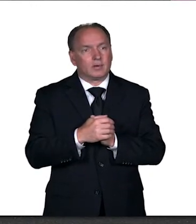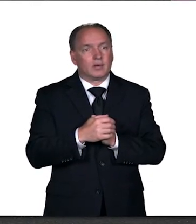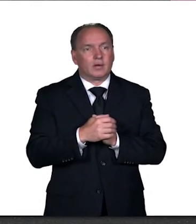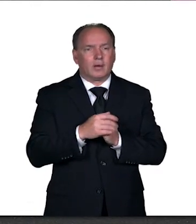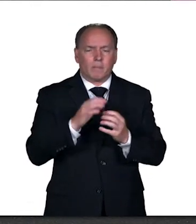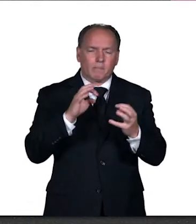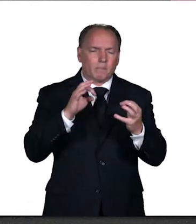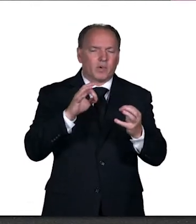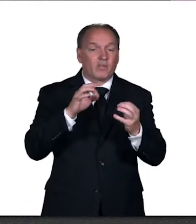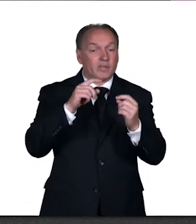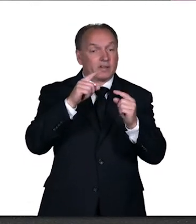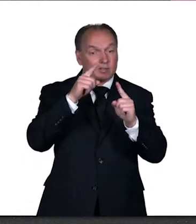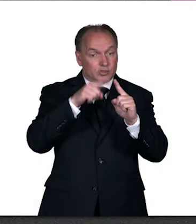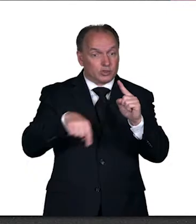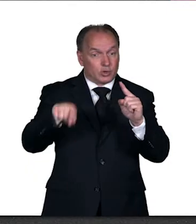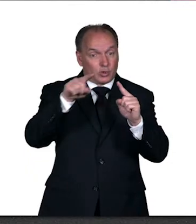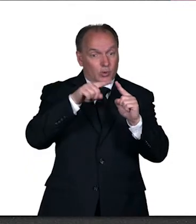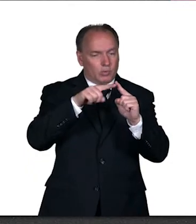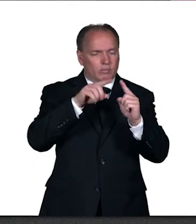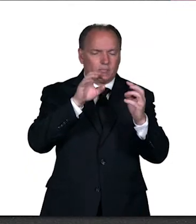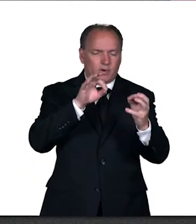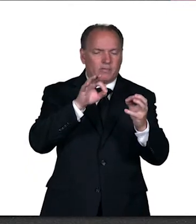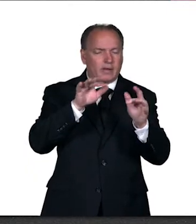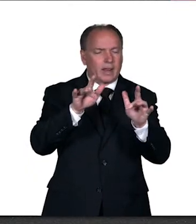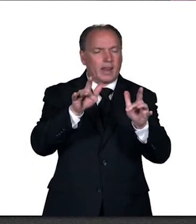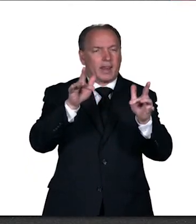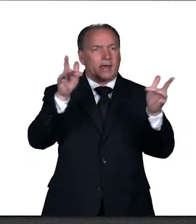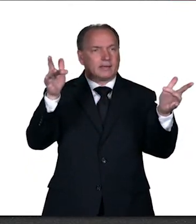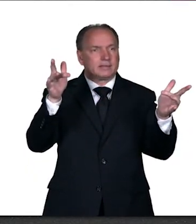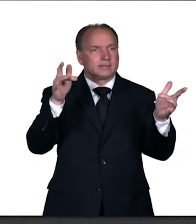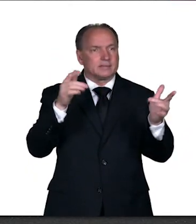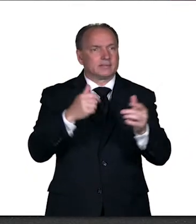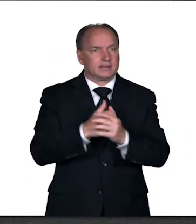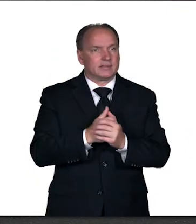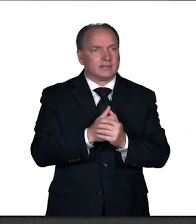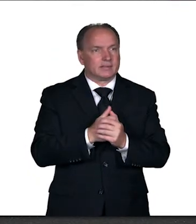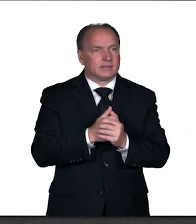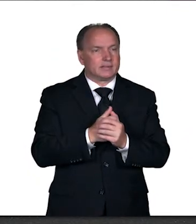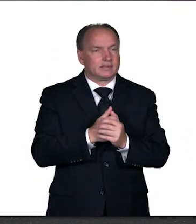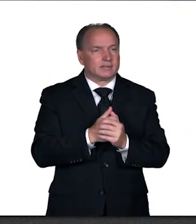They form a perfect circle, delicate and light.